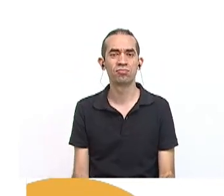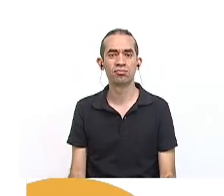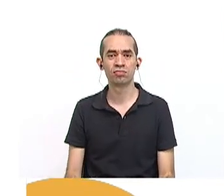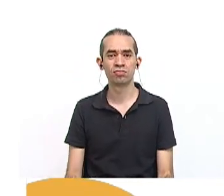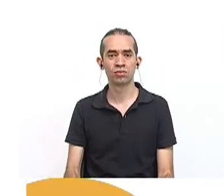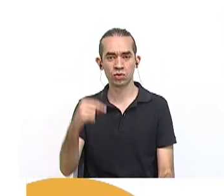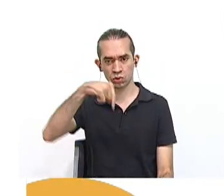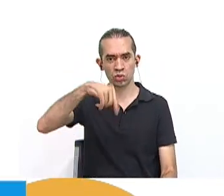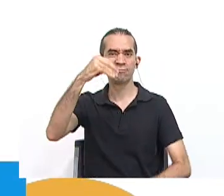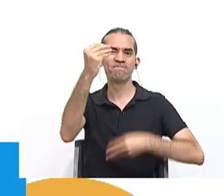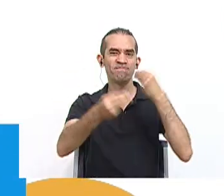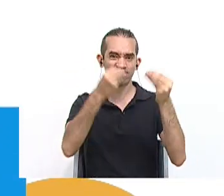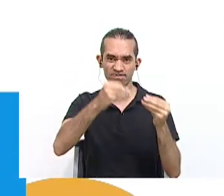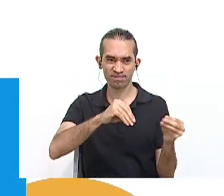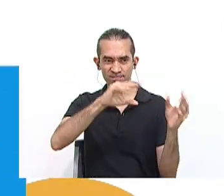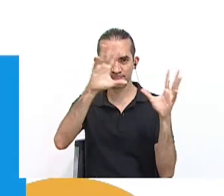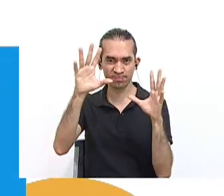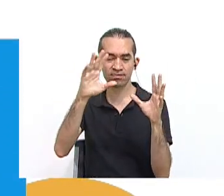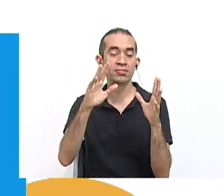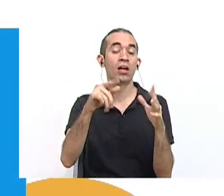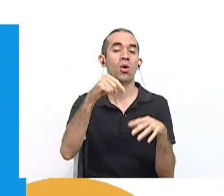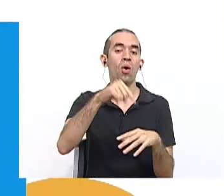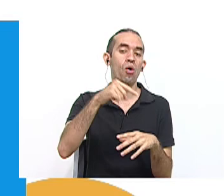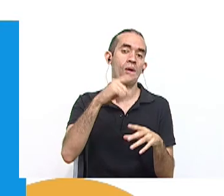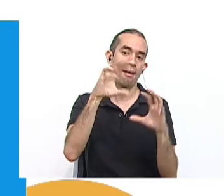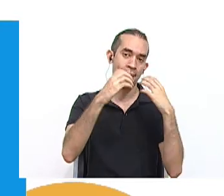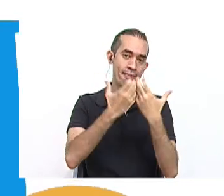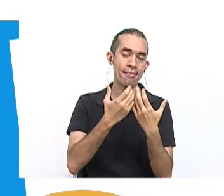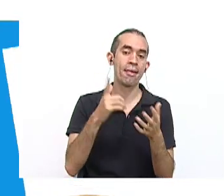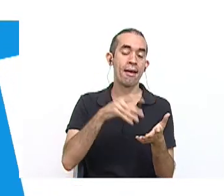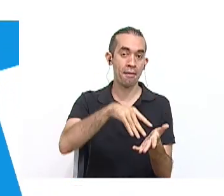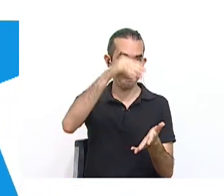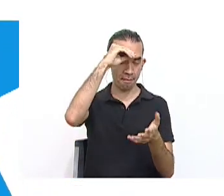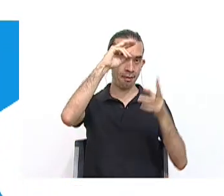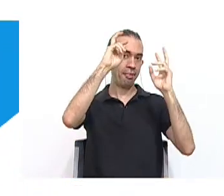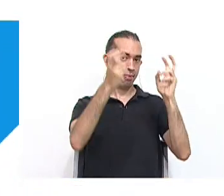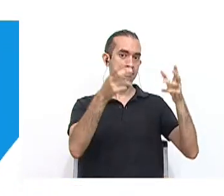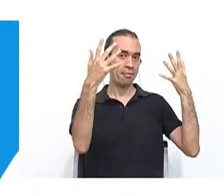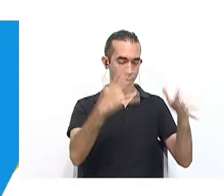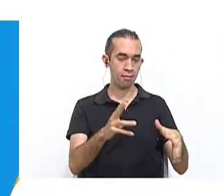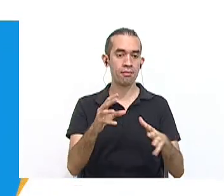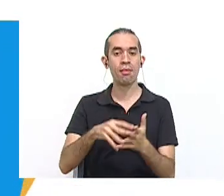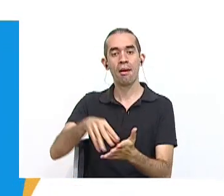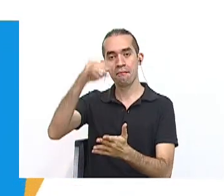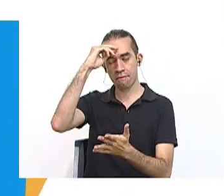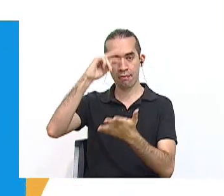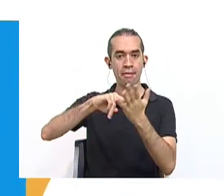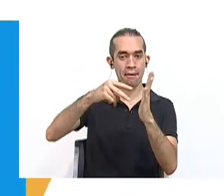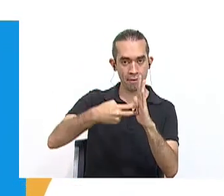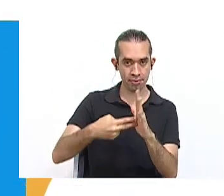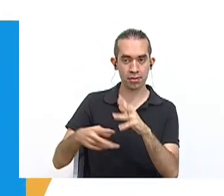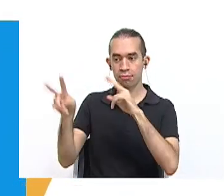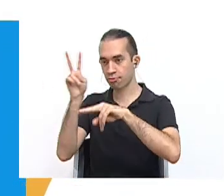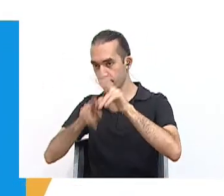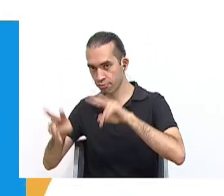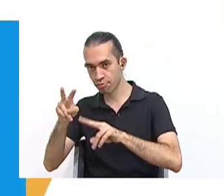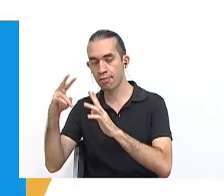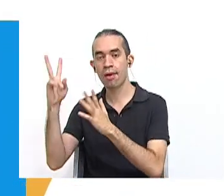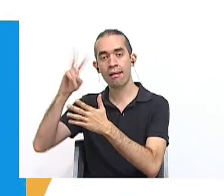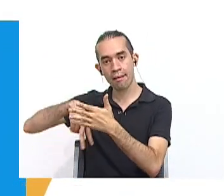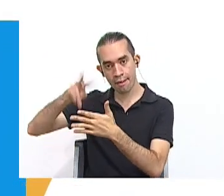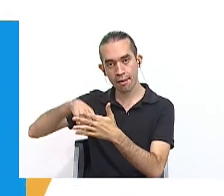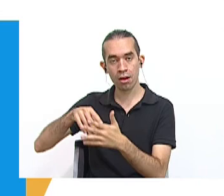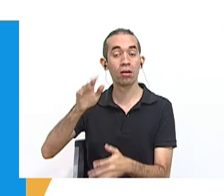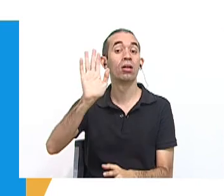doing today? We learned the topic, right? We learned the concept, we explored the reading. Now,